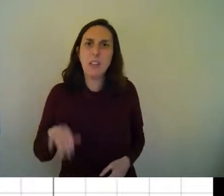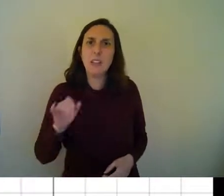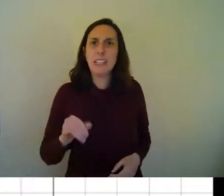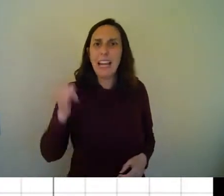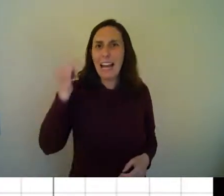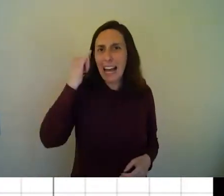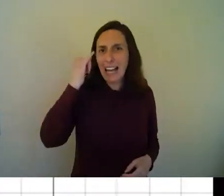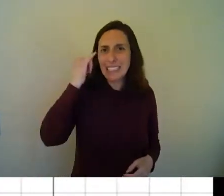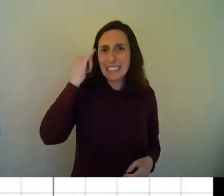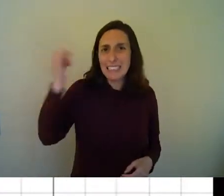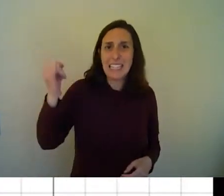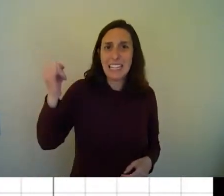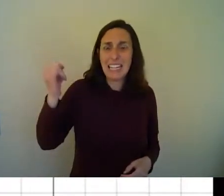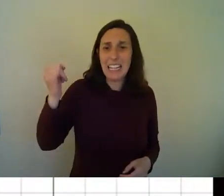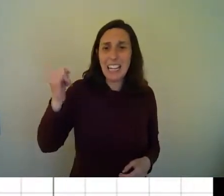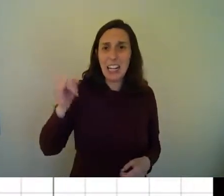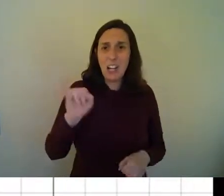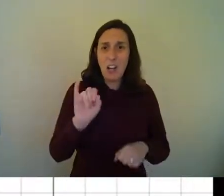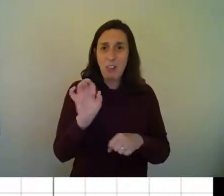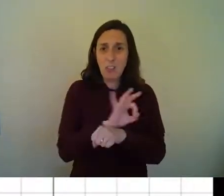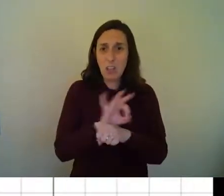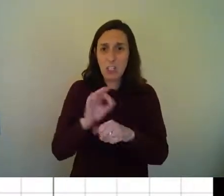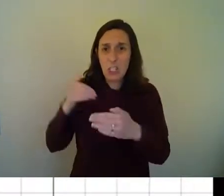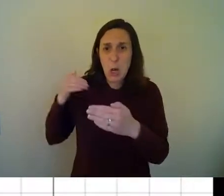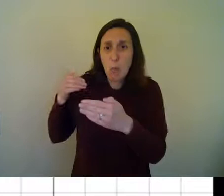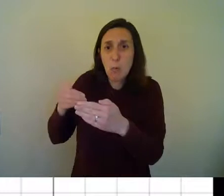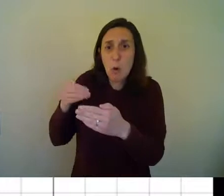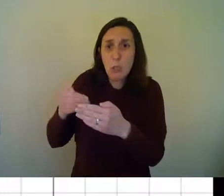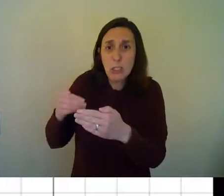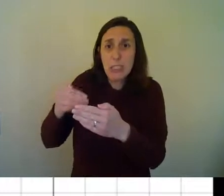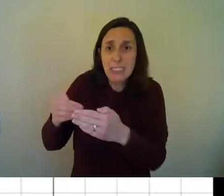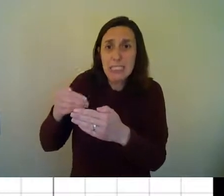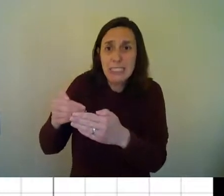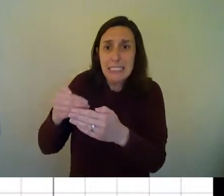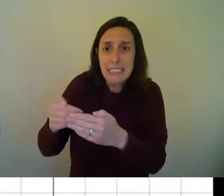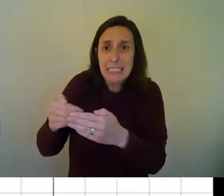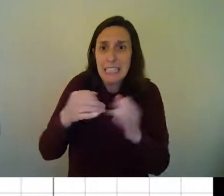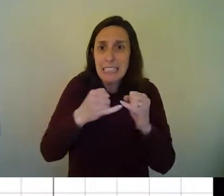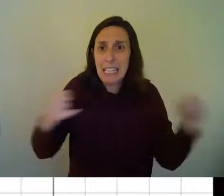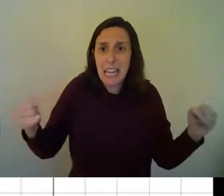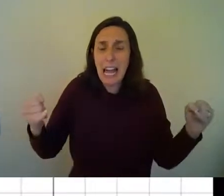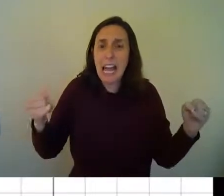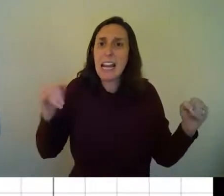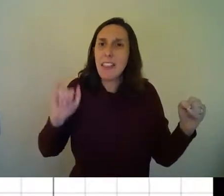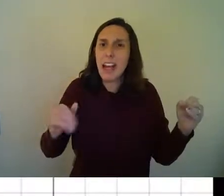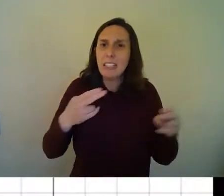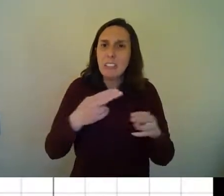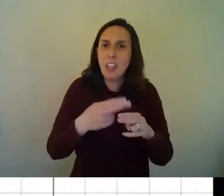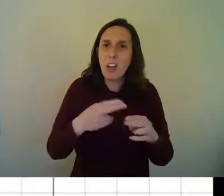the line of the function approaching this line is going to be a new term we have. It's going to be called an